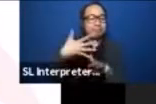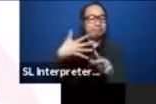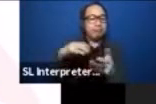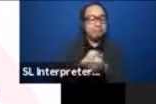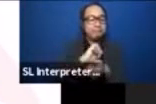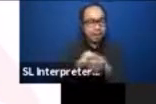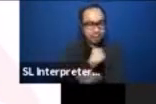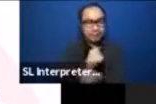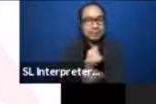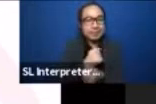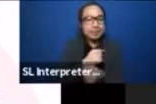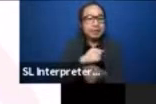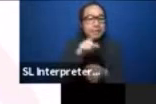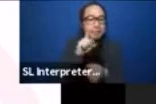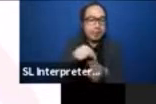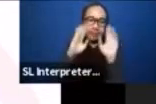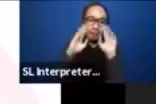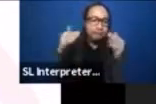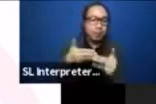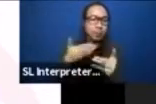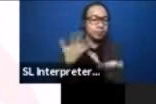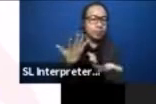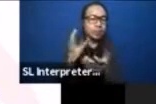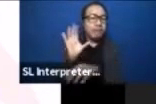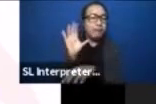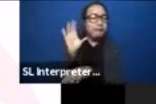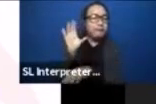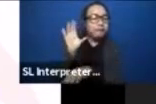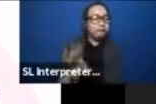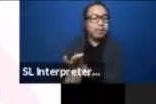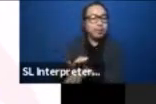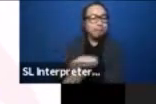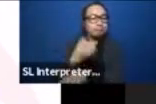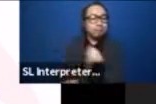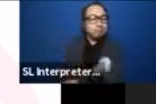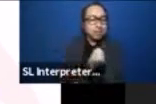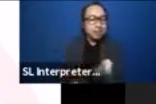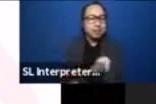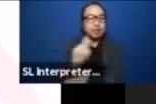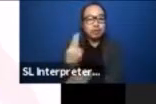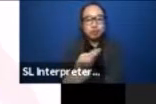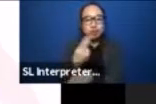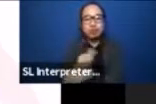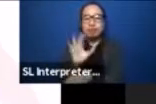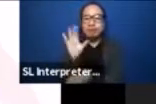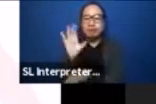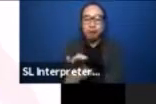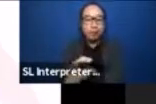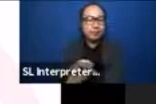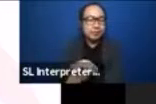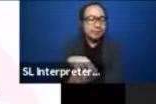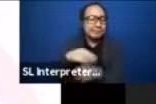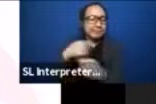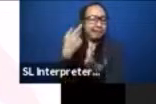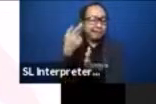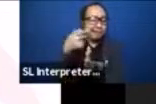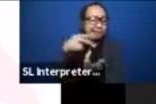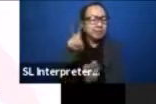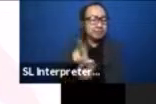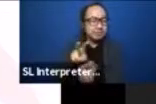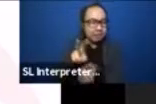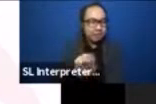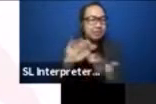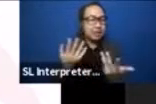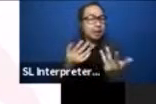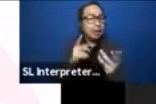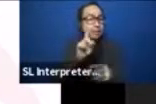forces, while physical abuse by intimate partners should also be addressed among women who are married or living with partners. That